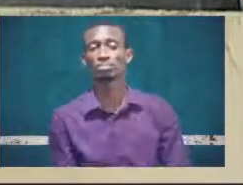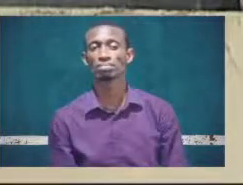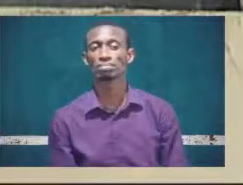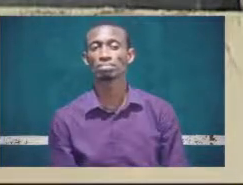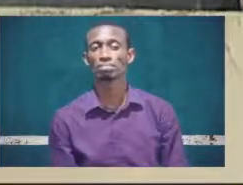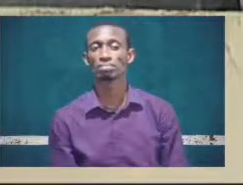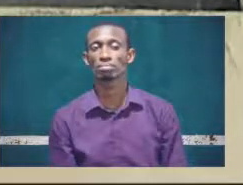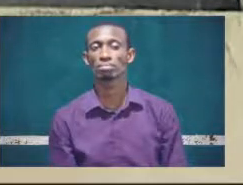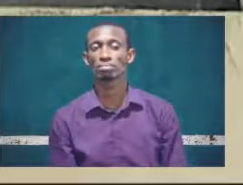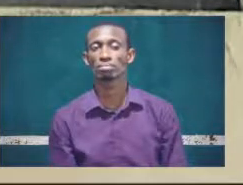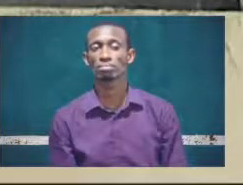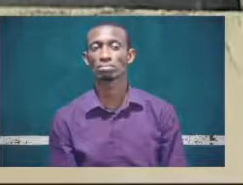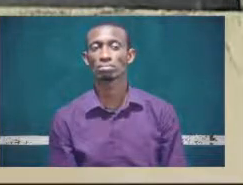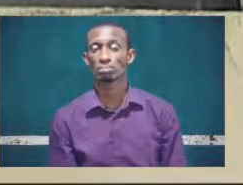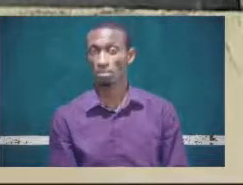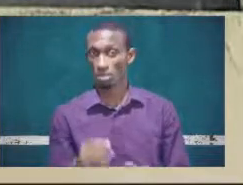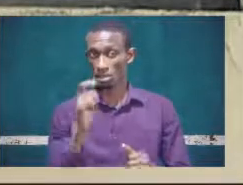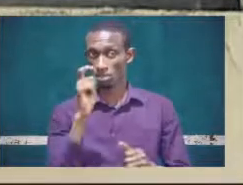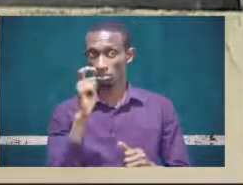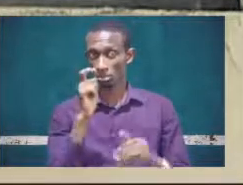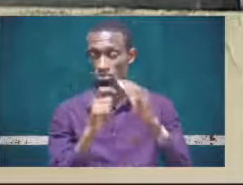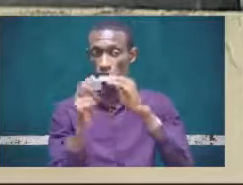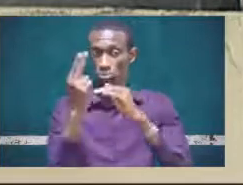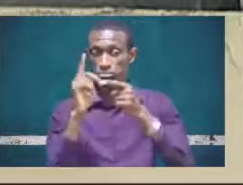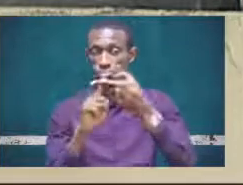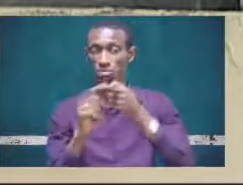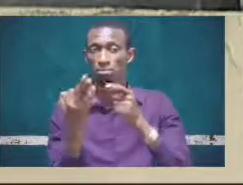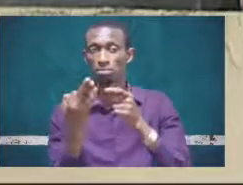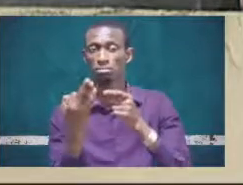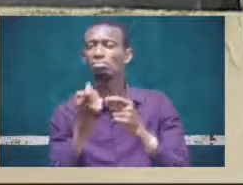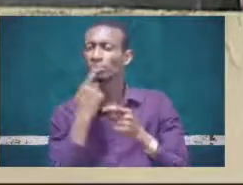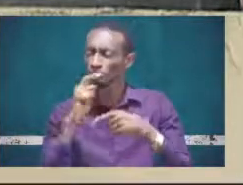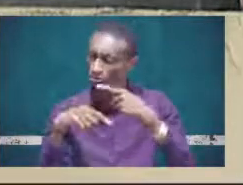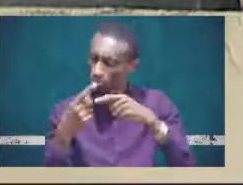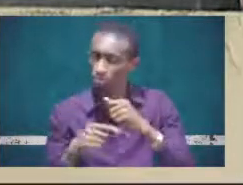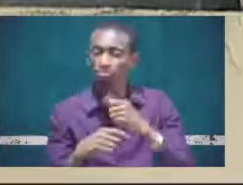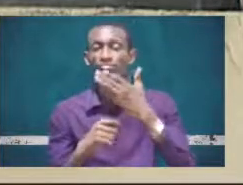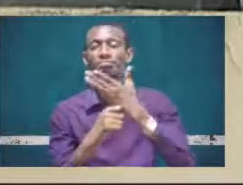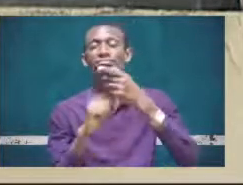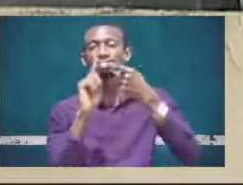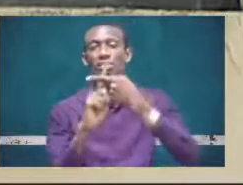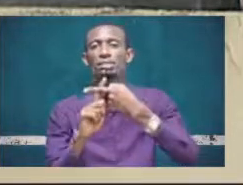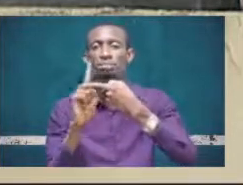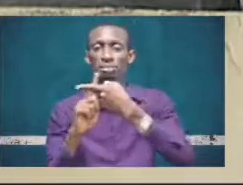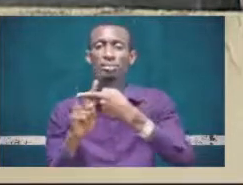And we have also x squared plus 3, which is always